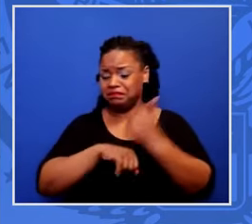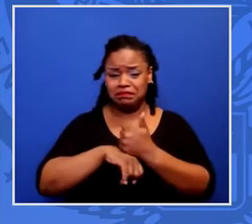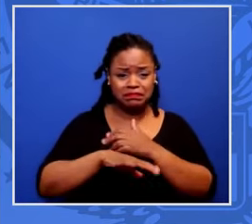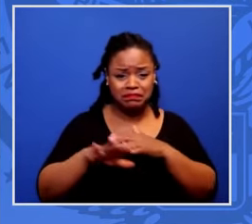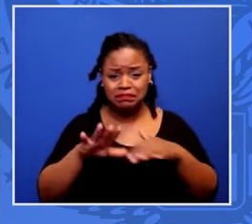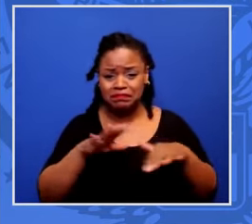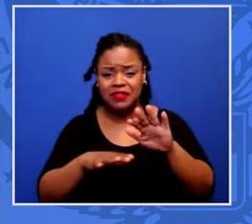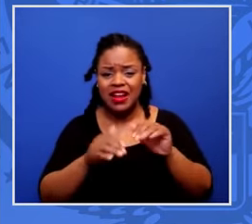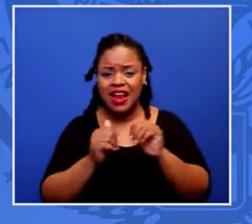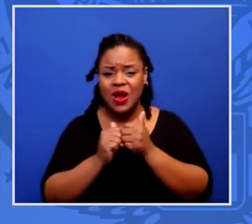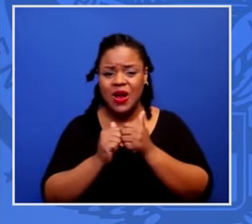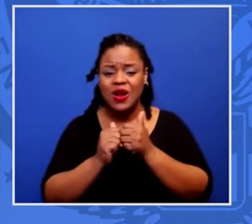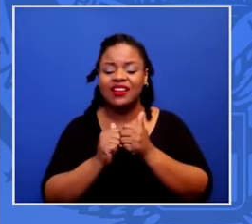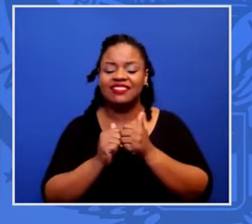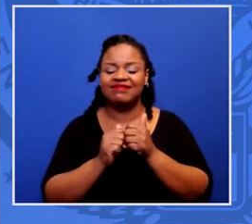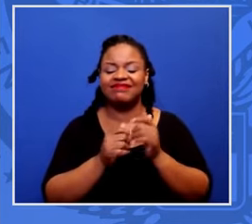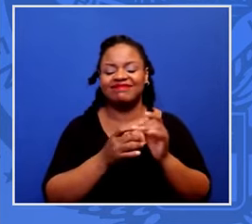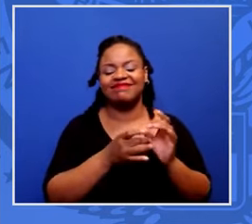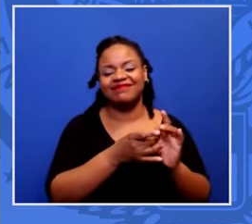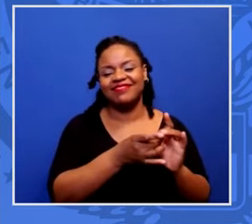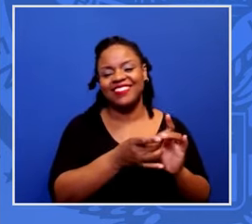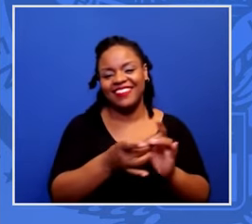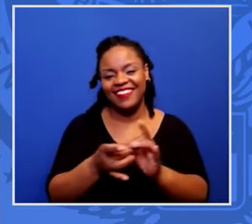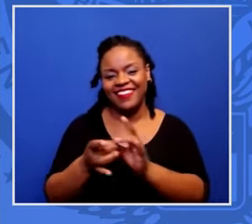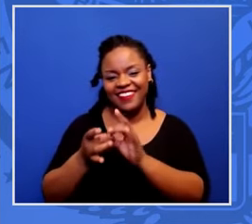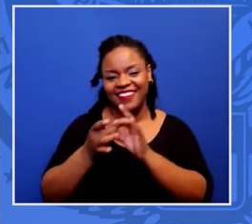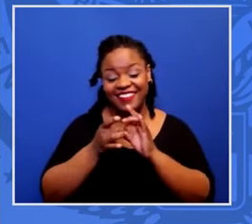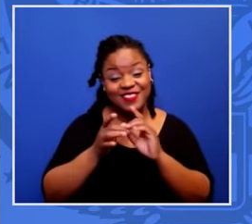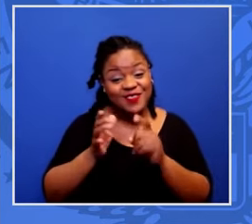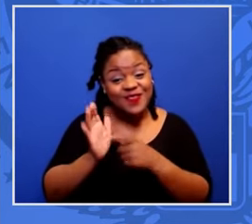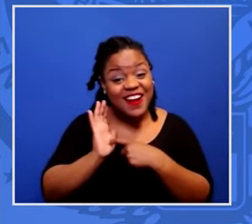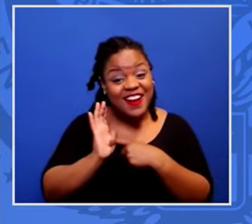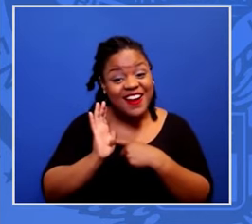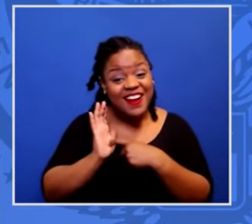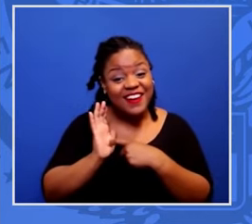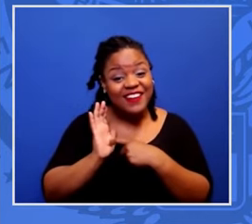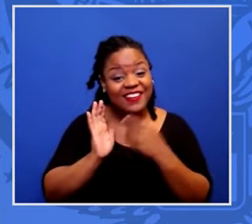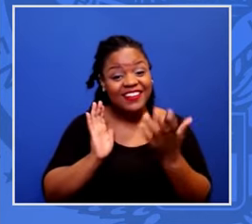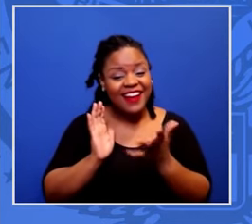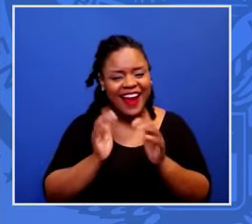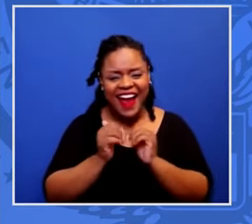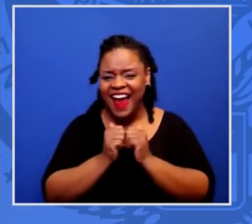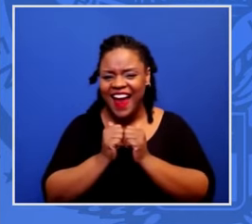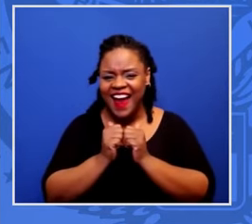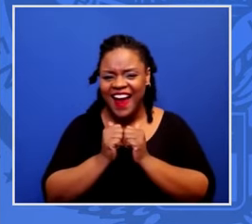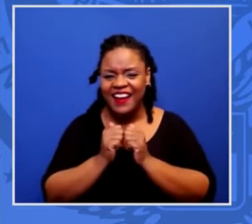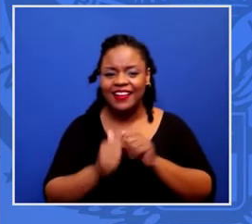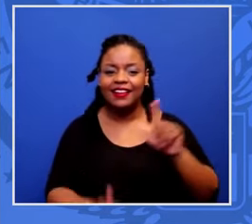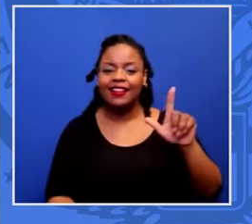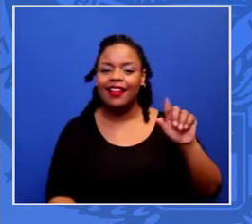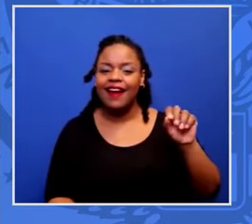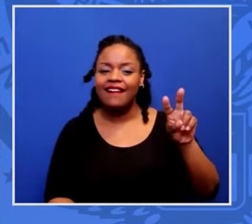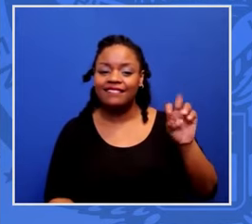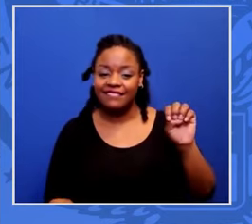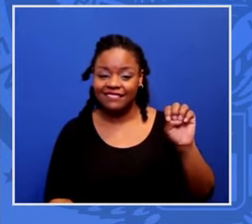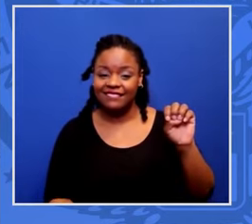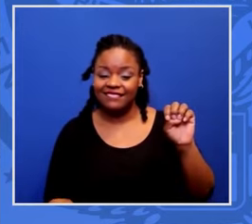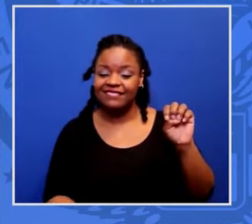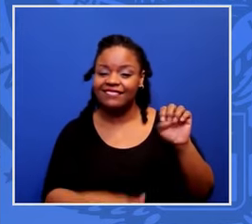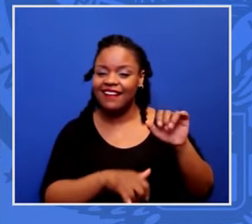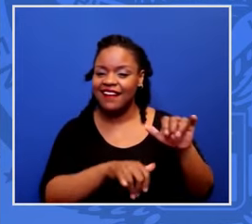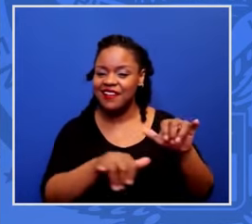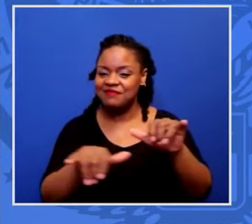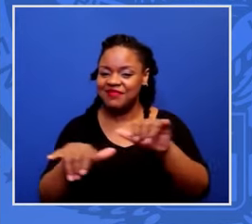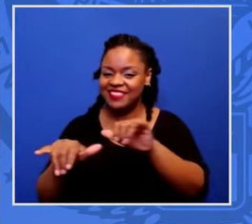come together in common love that defines us as Americans. Opportunity, liberty, dignity,